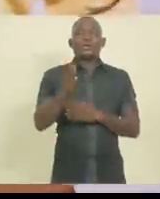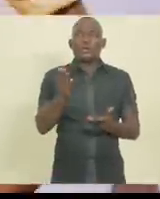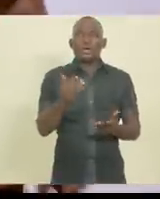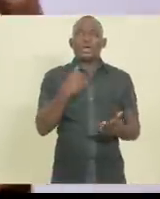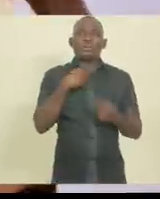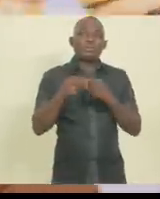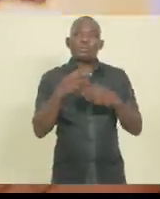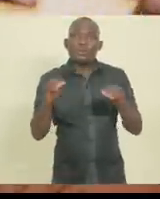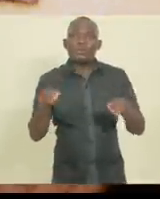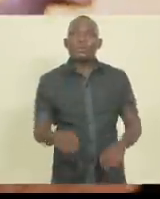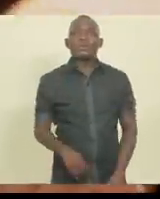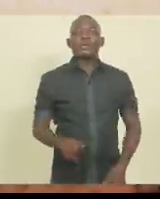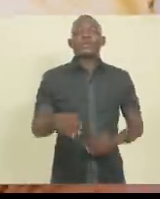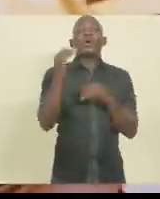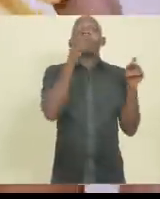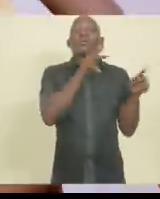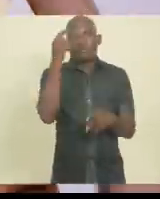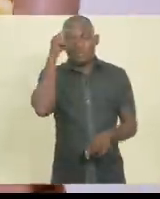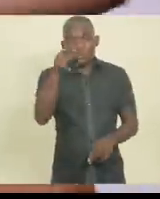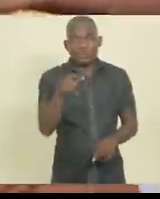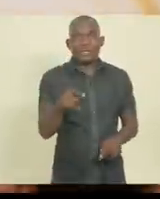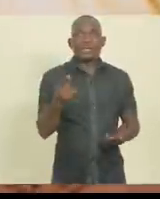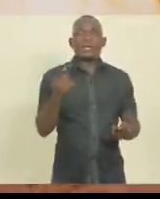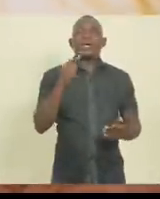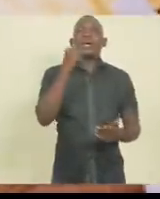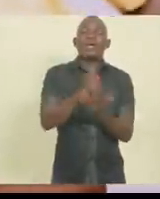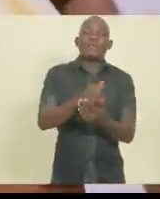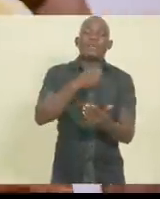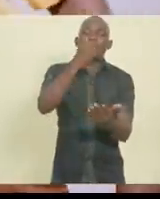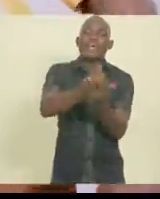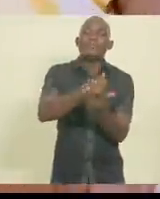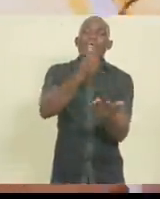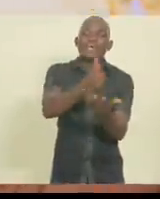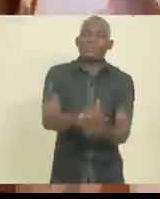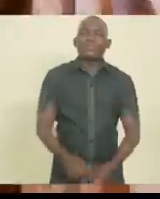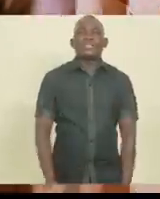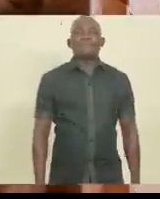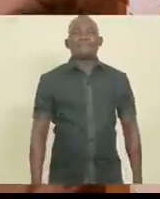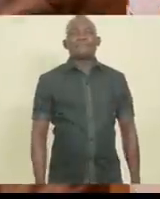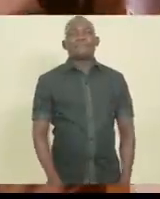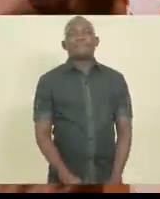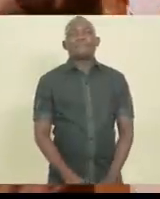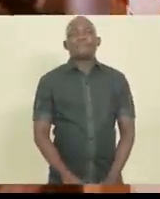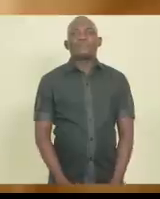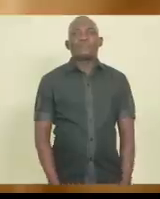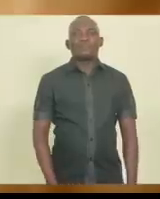the problems you are going through. His plans for you are ye and amen. Praise God. Amen. Amen.